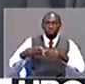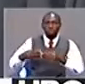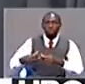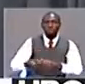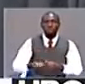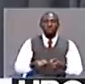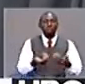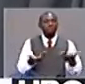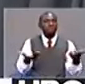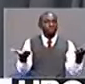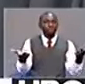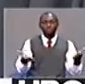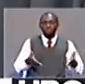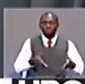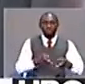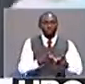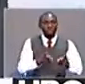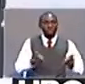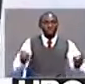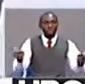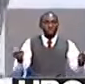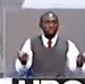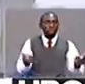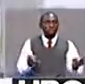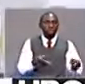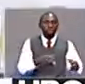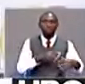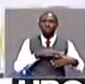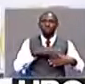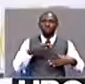peace. Thank you very much, Right Honorable Speaker. Honorable Babala.